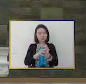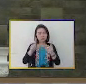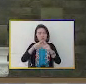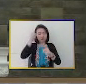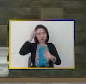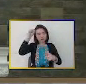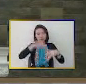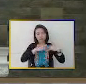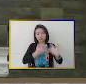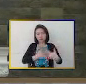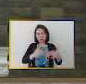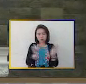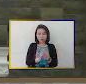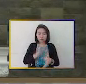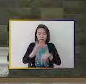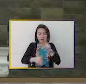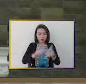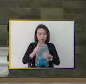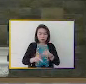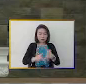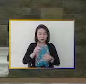people may hear it.